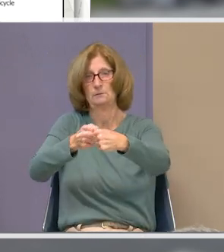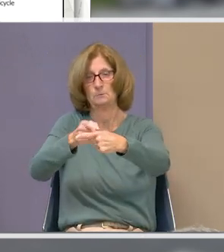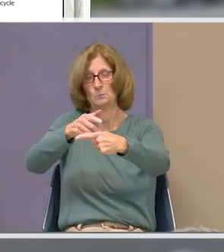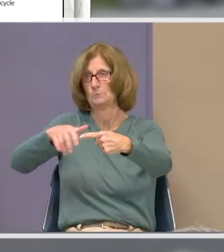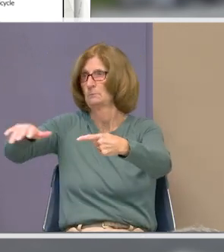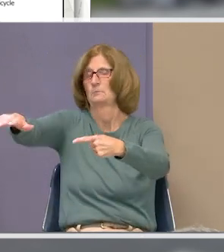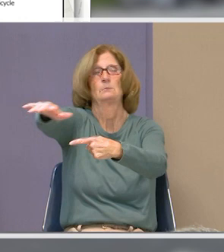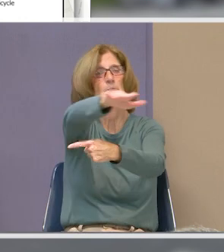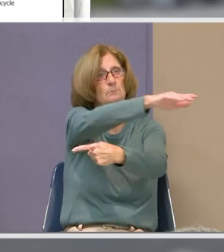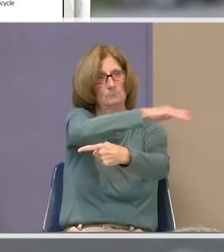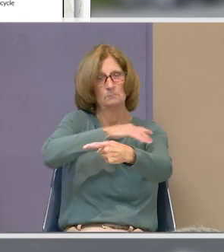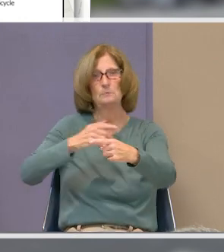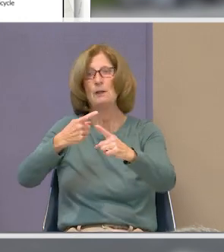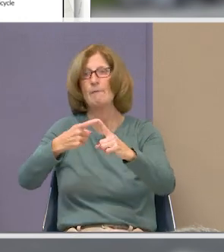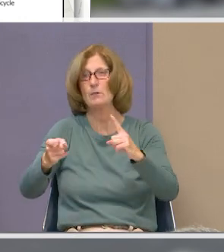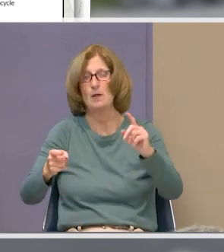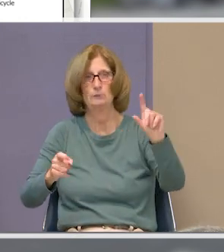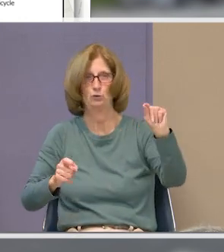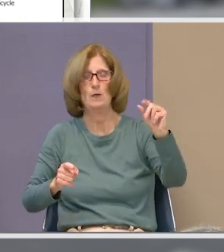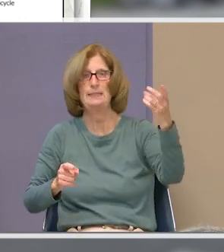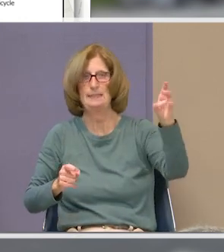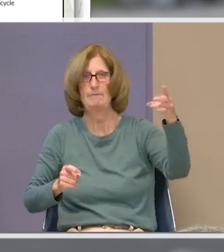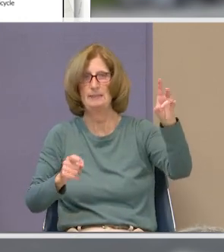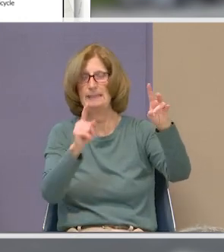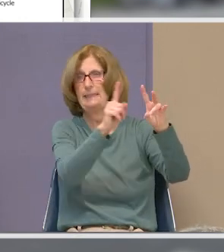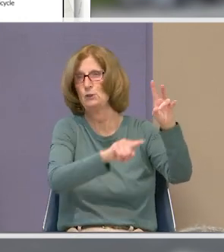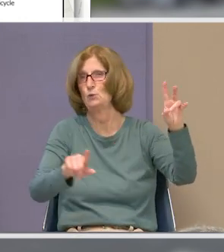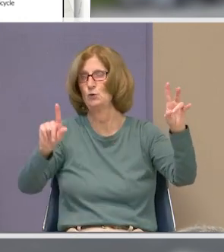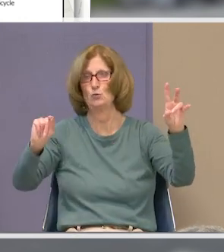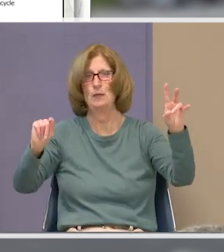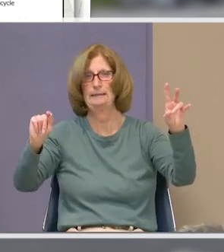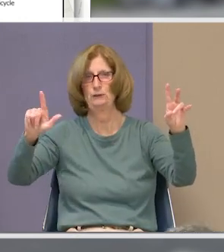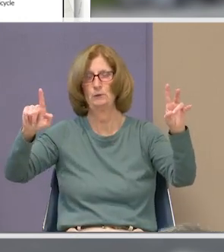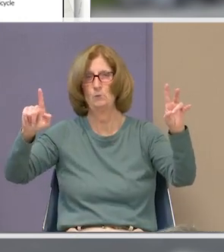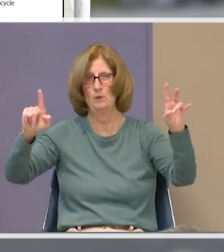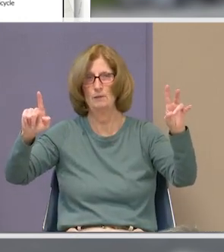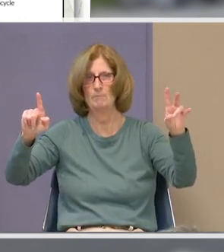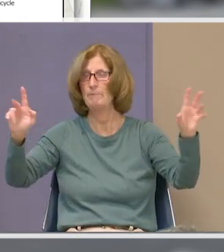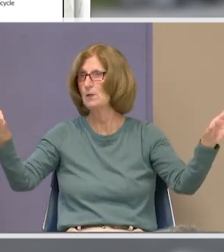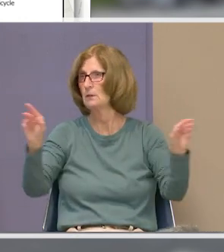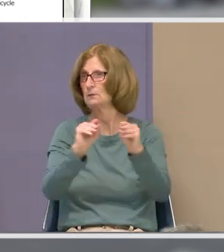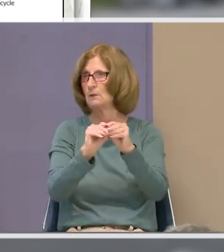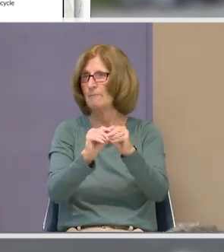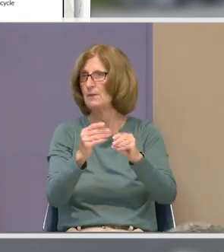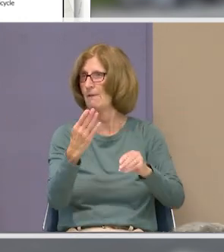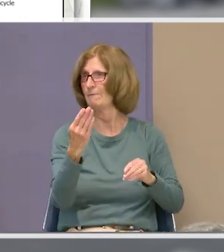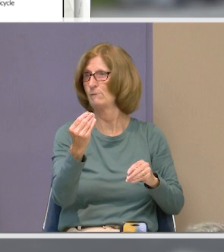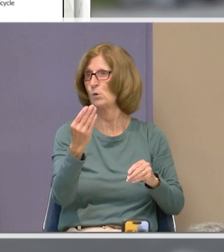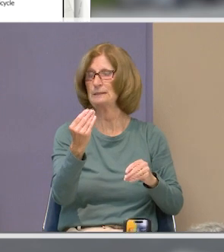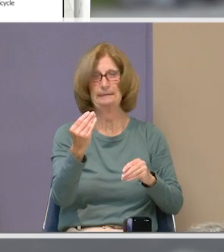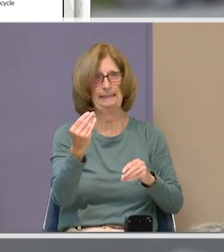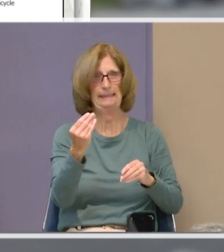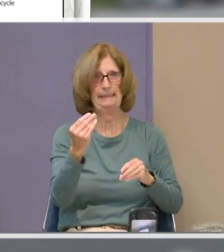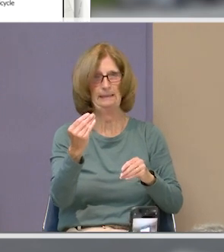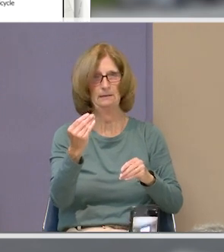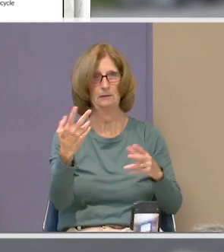through the years 2017 to 2021. 14 crashes in total.